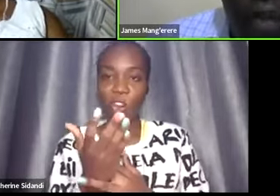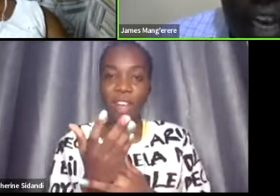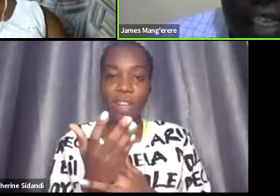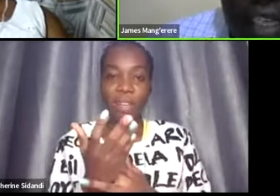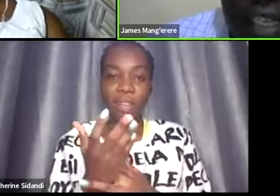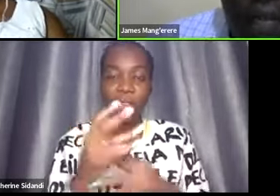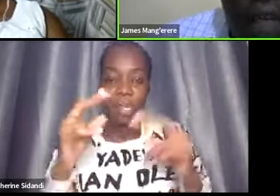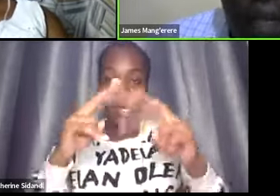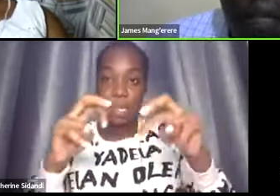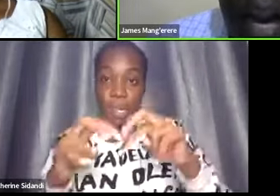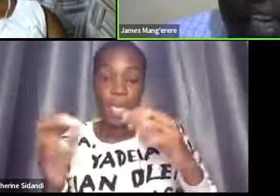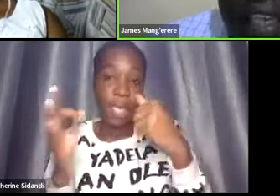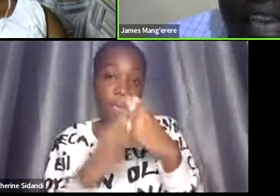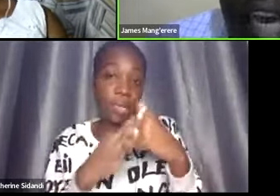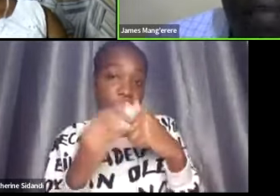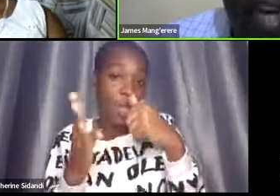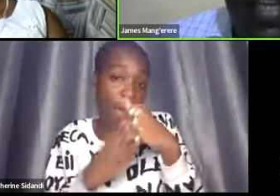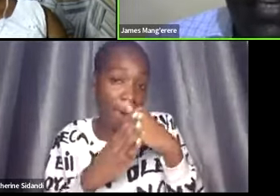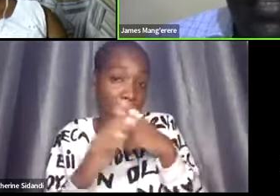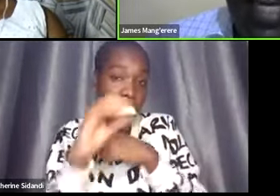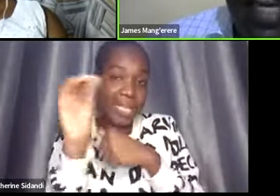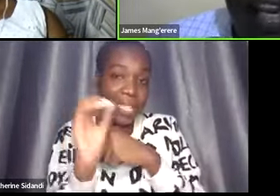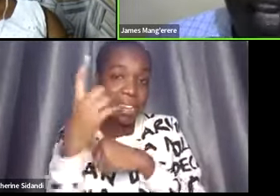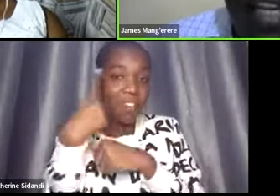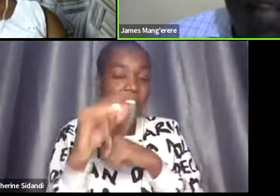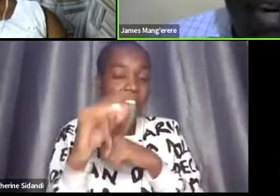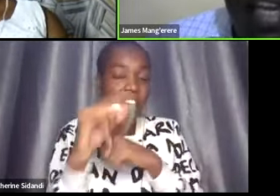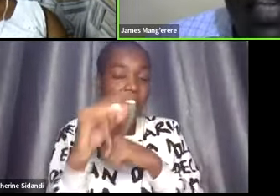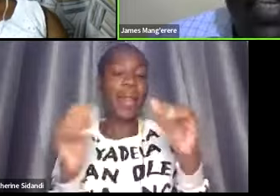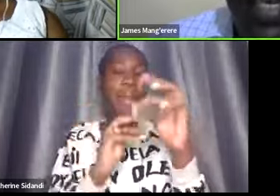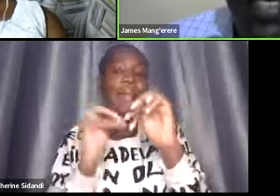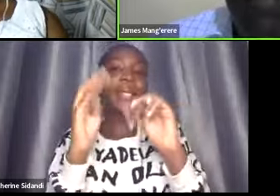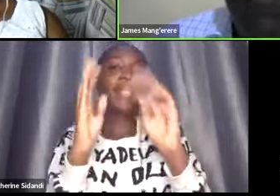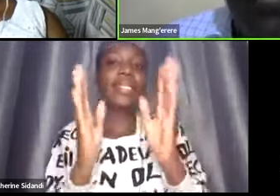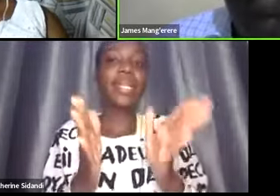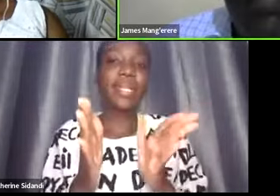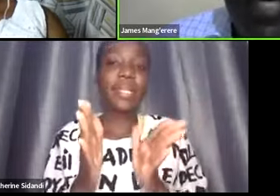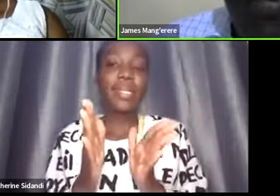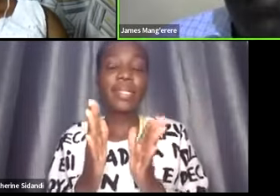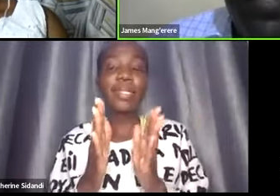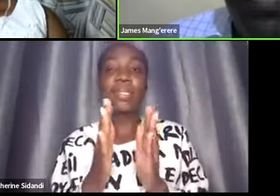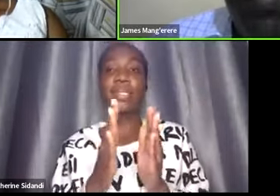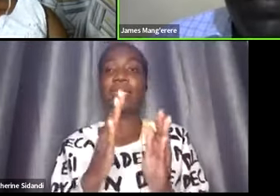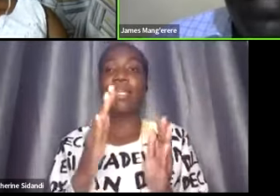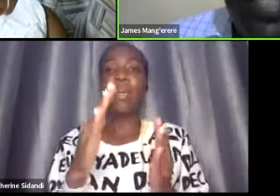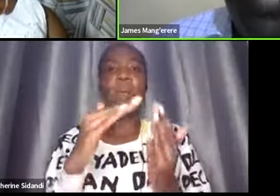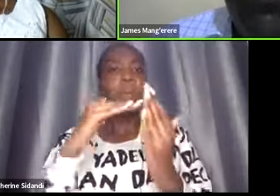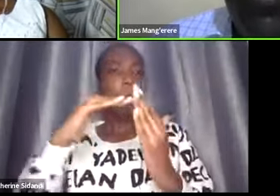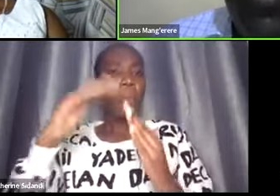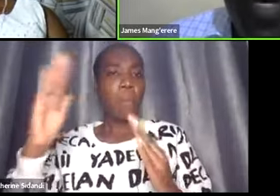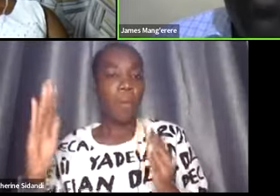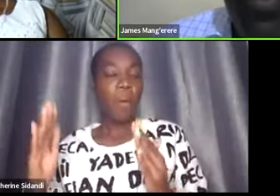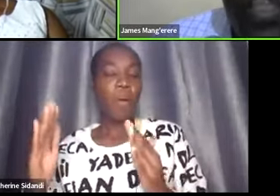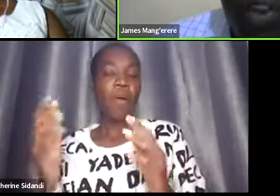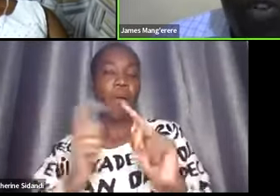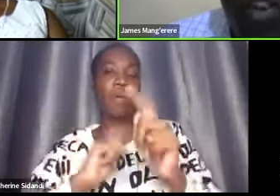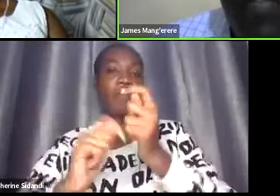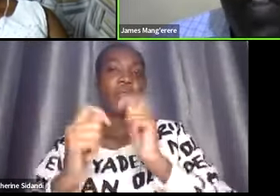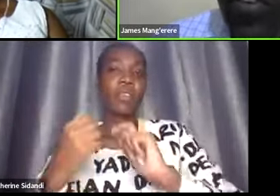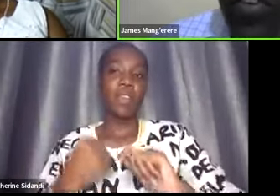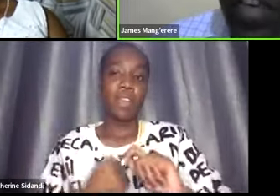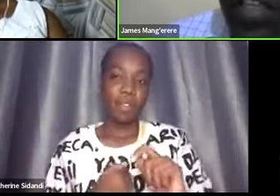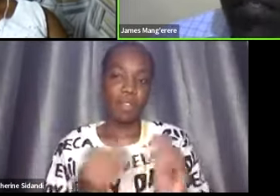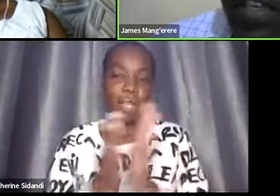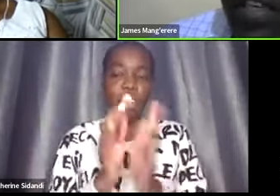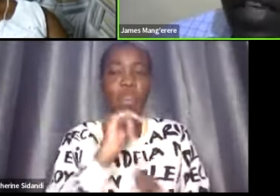89% of supervisors and managers, line managers, and even agile managers, most of them are conflict incompetent. They do not know how to respond to